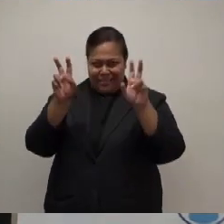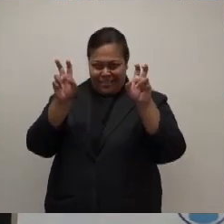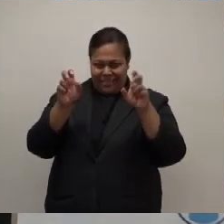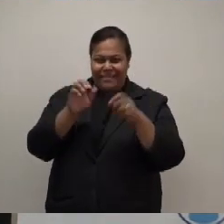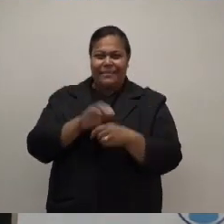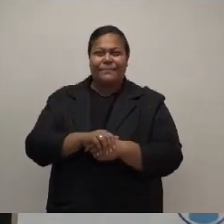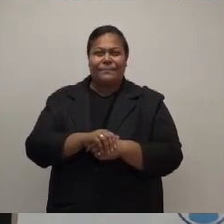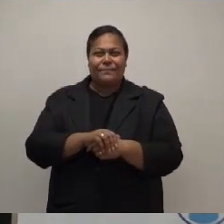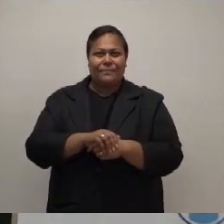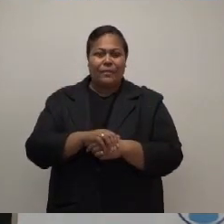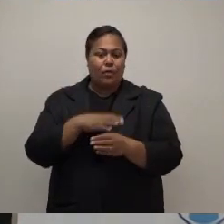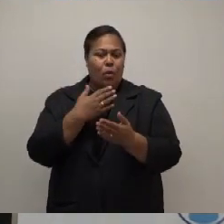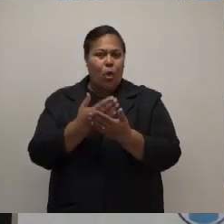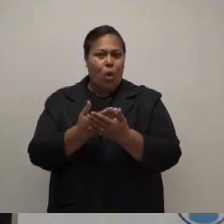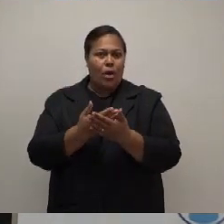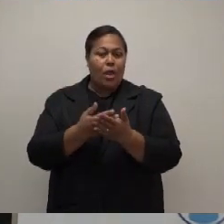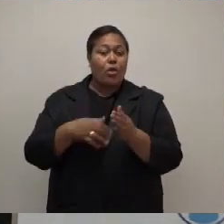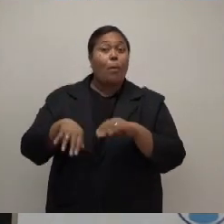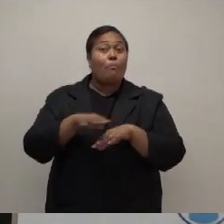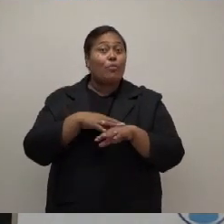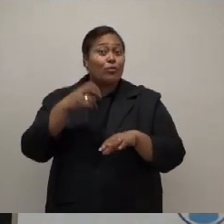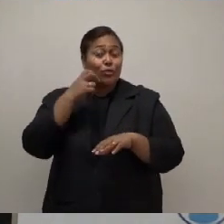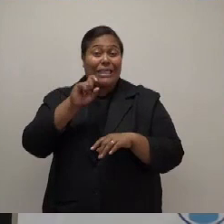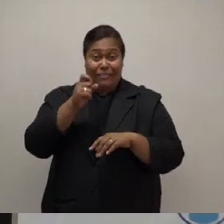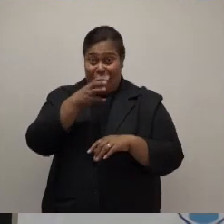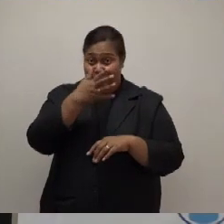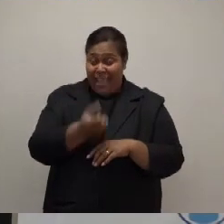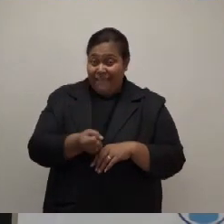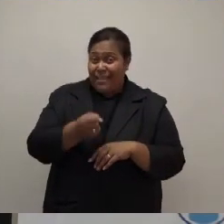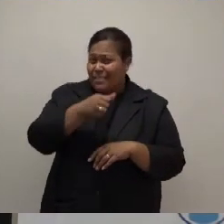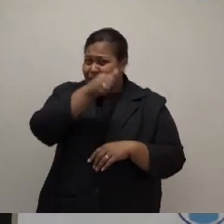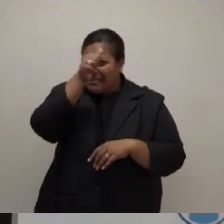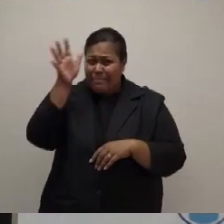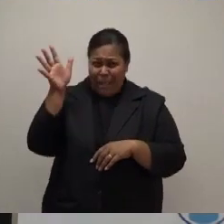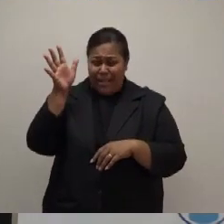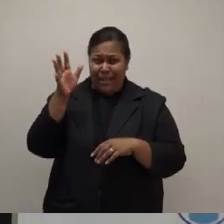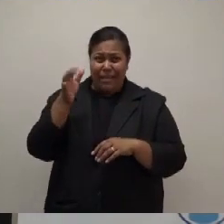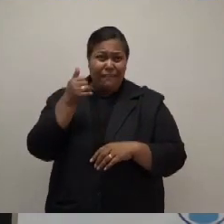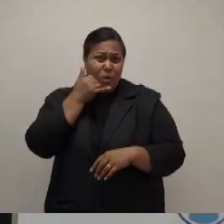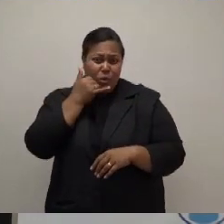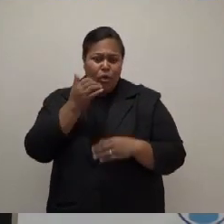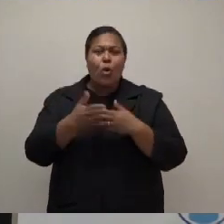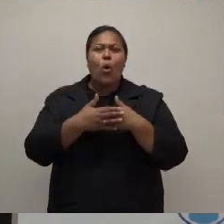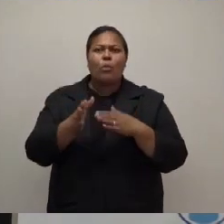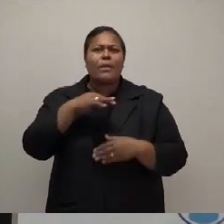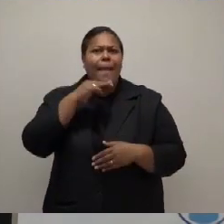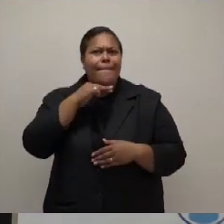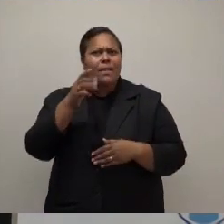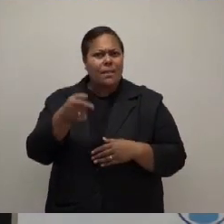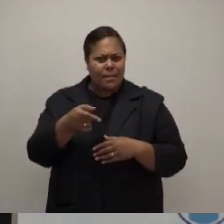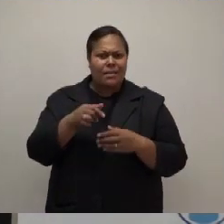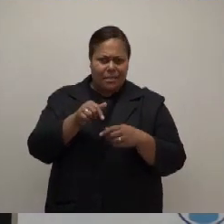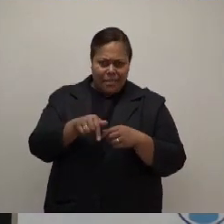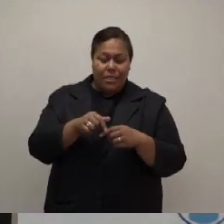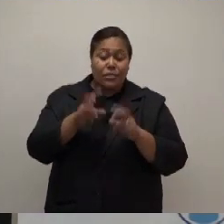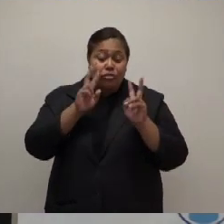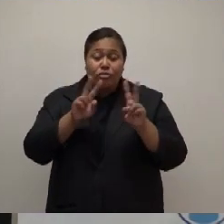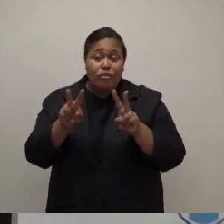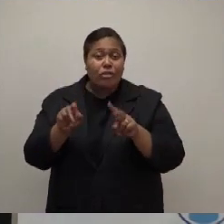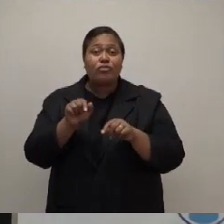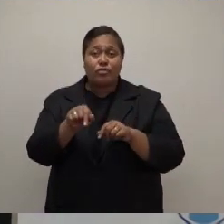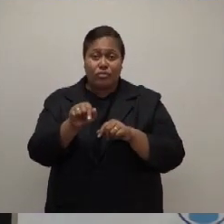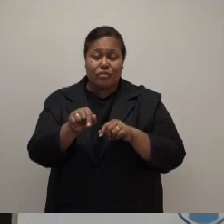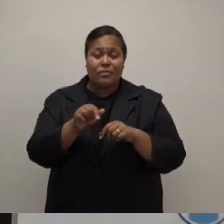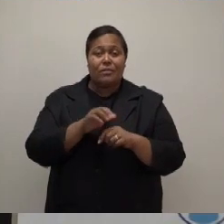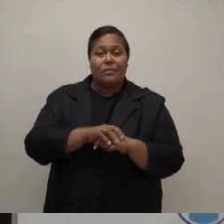you have a smartphone, open Google Play Store or the Apple App Store, search for careFIJI, you'll